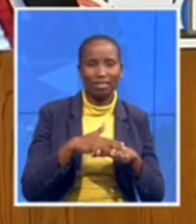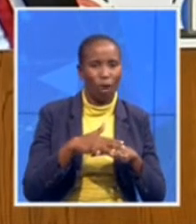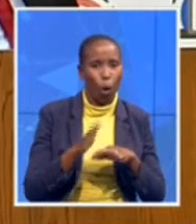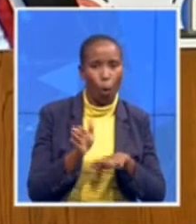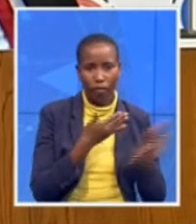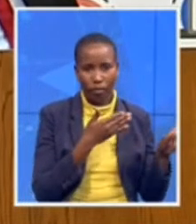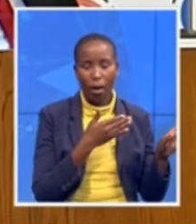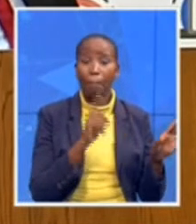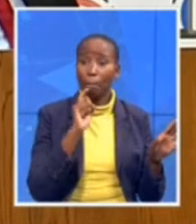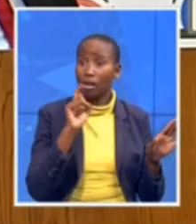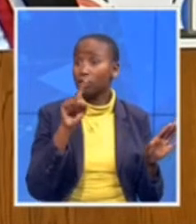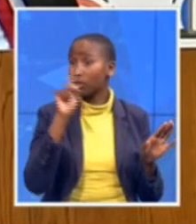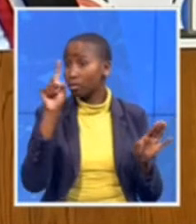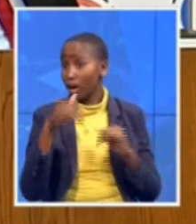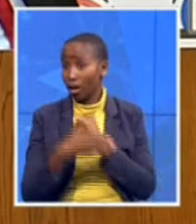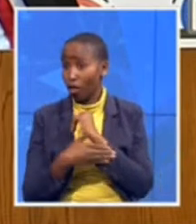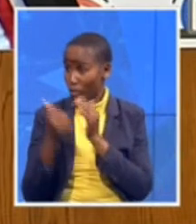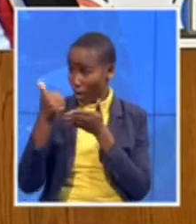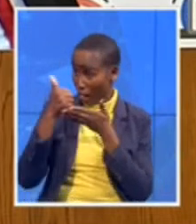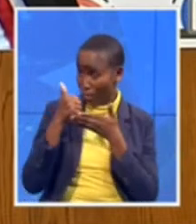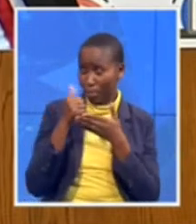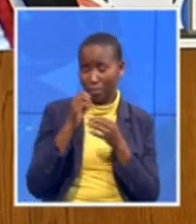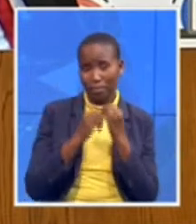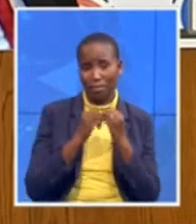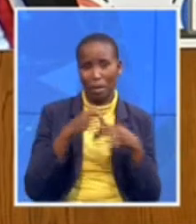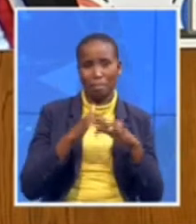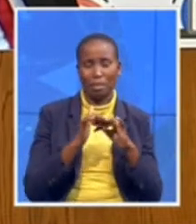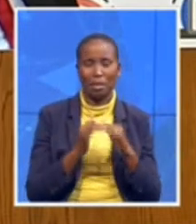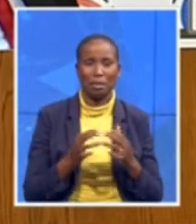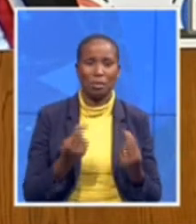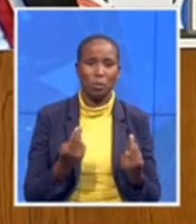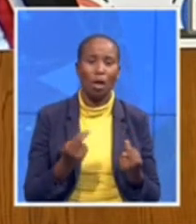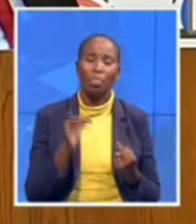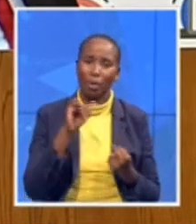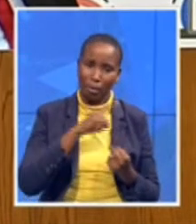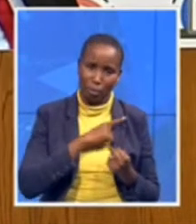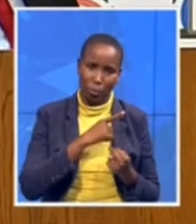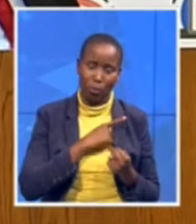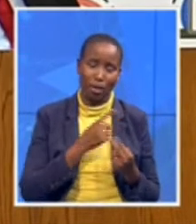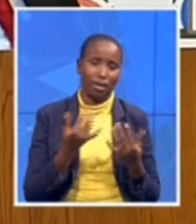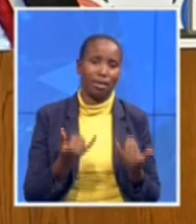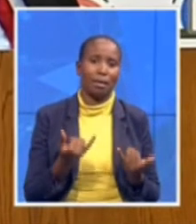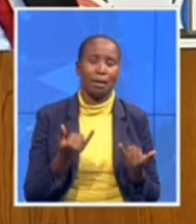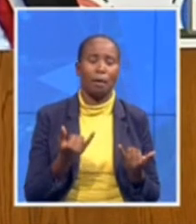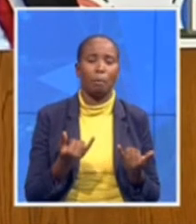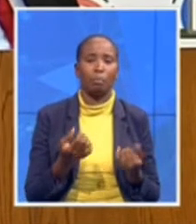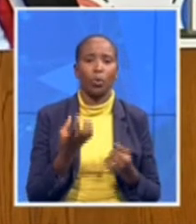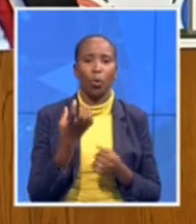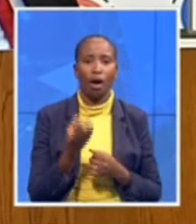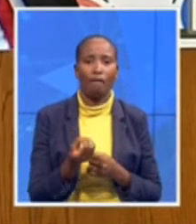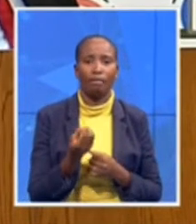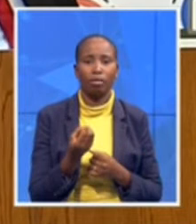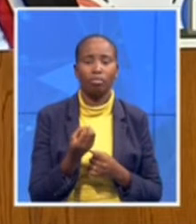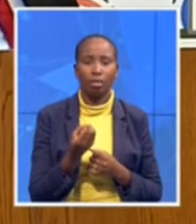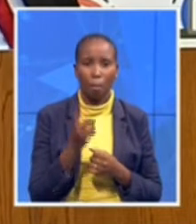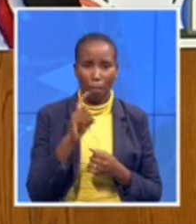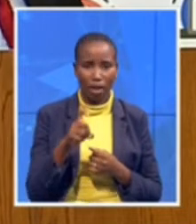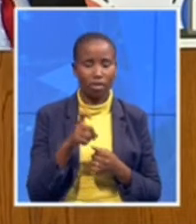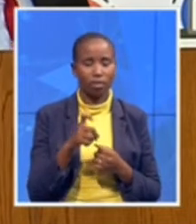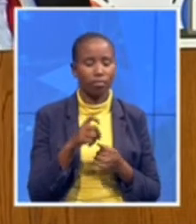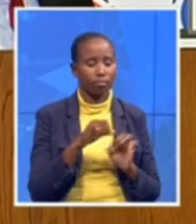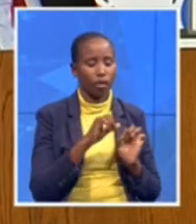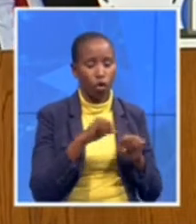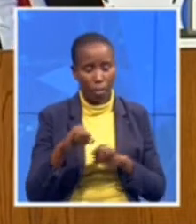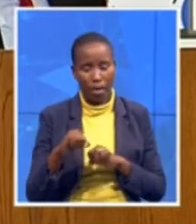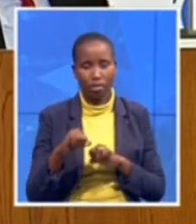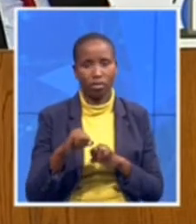the importance of having this kind of one, agreements, and two, they need to harmonize instruments so that which